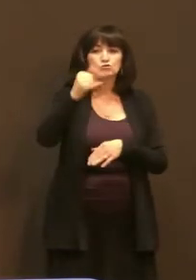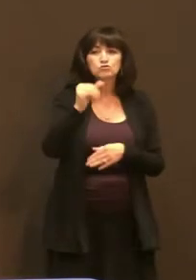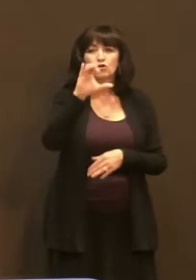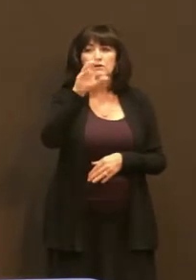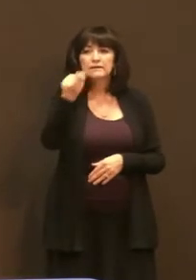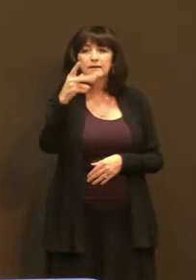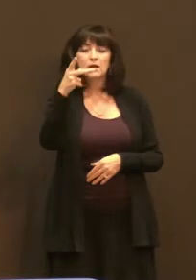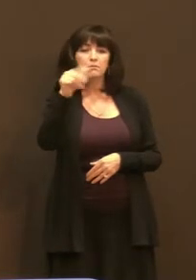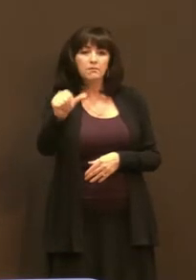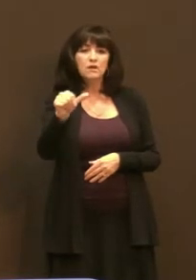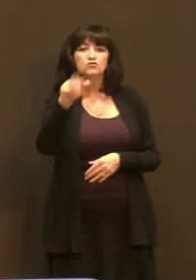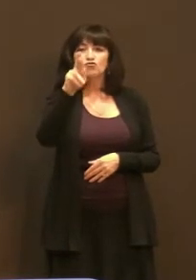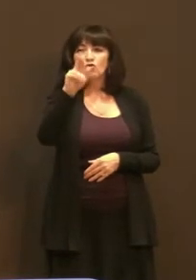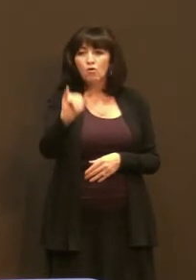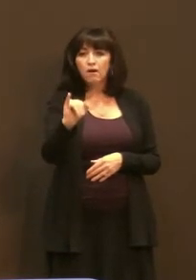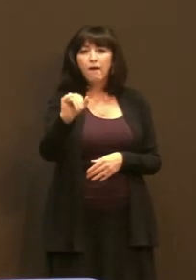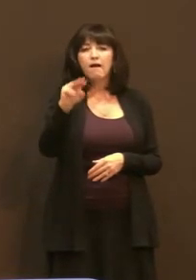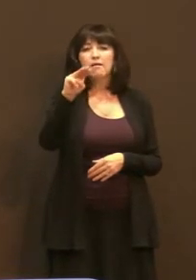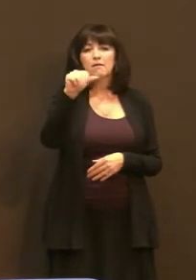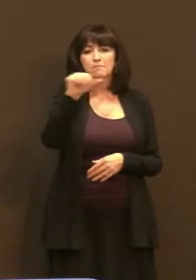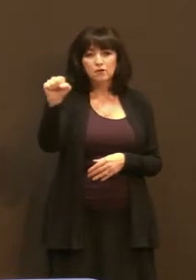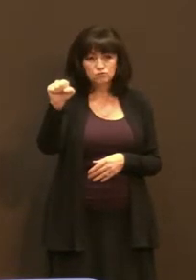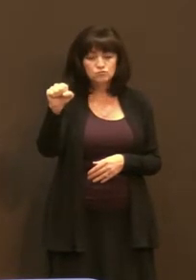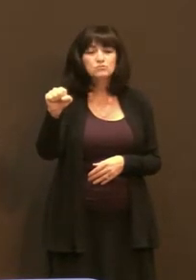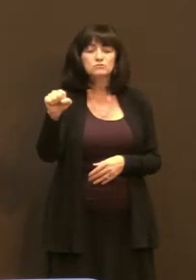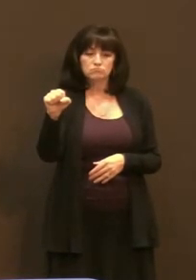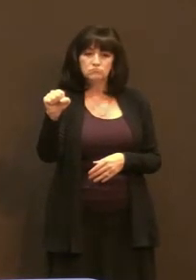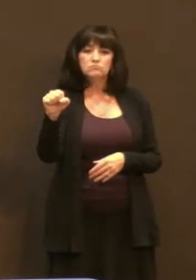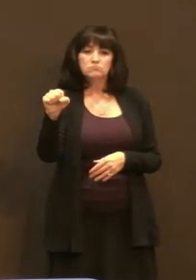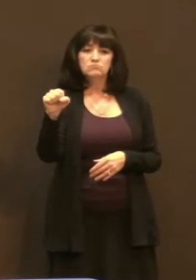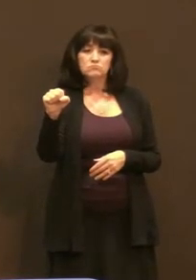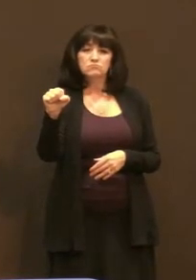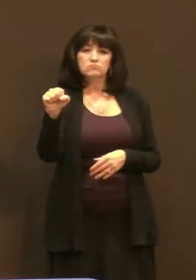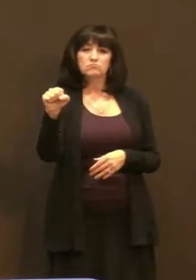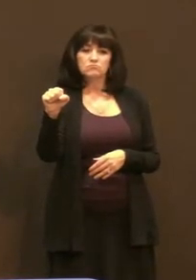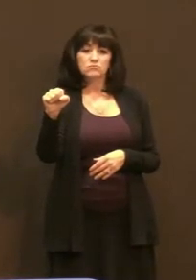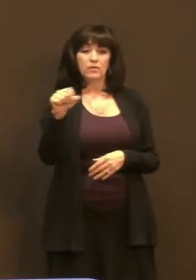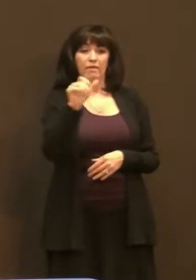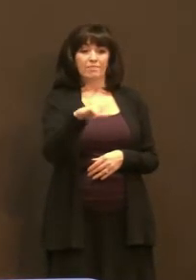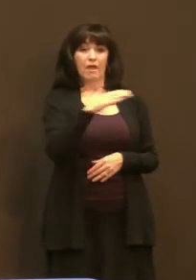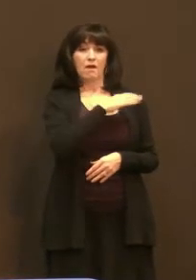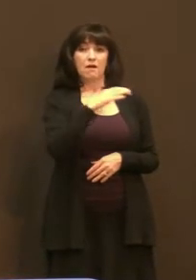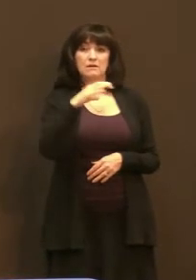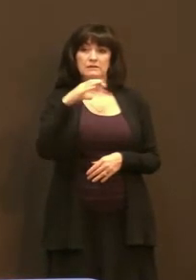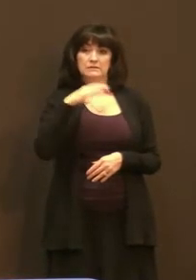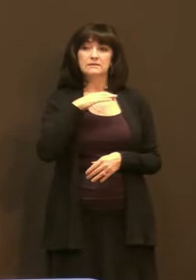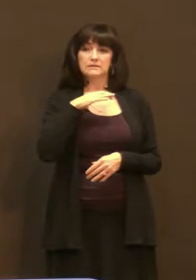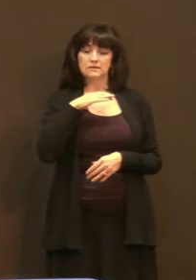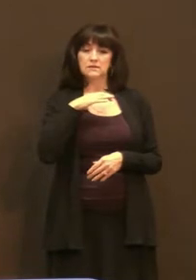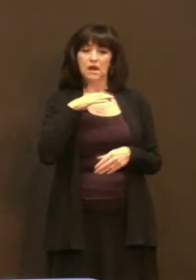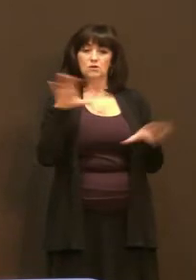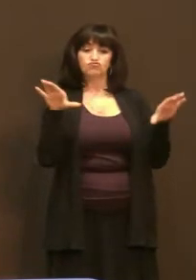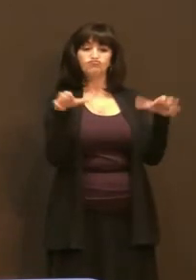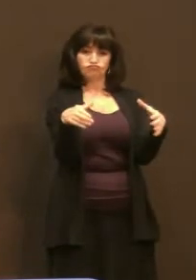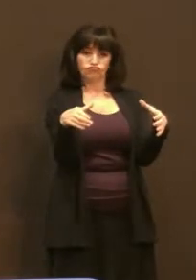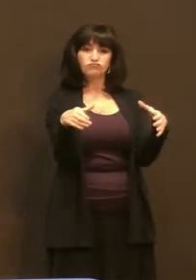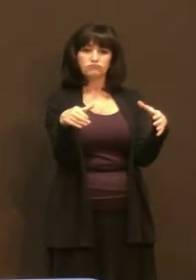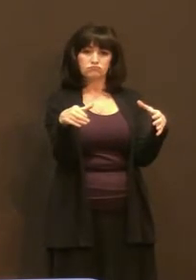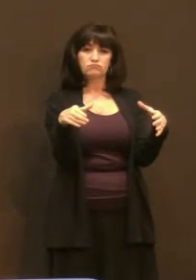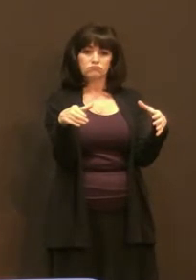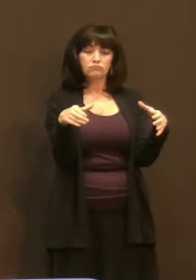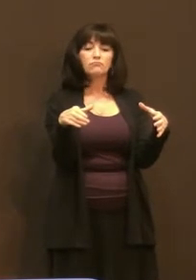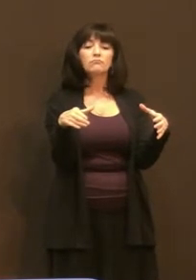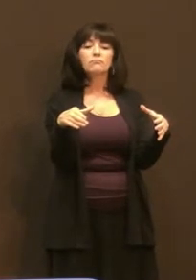Connecticut, Pennsylvania, Rhode Island, and Massachusetts. And that council will consist of one